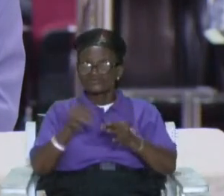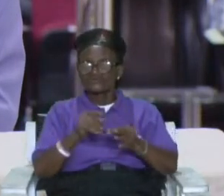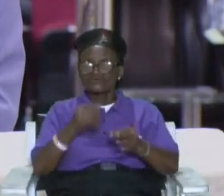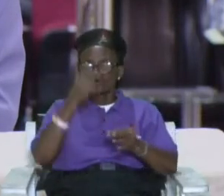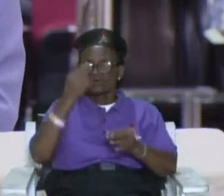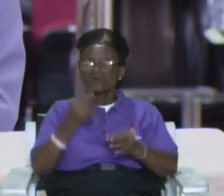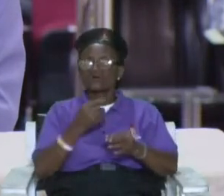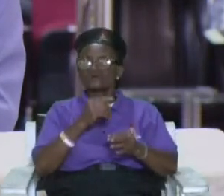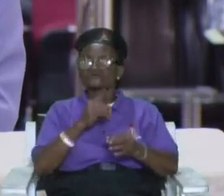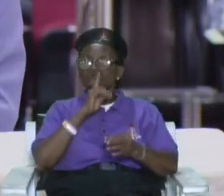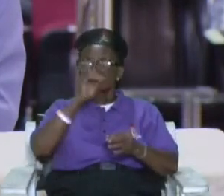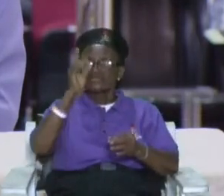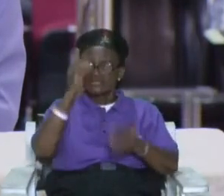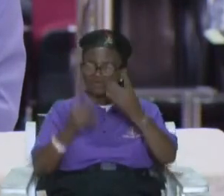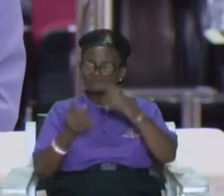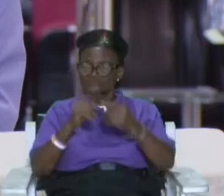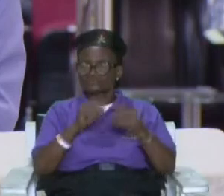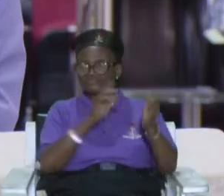fire,